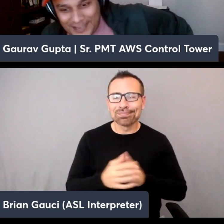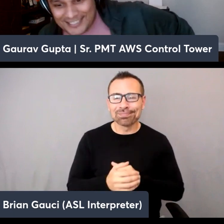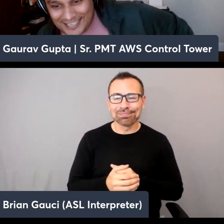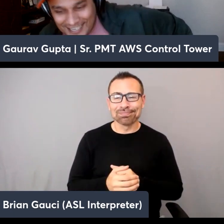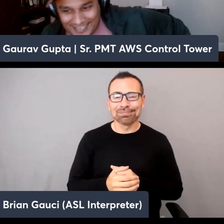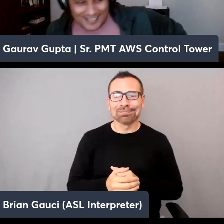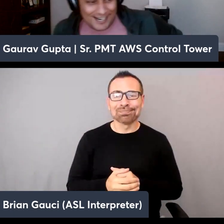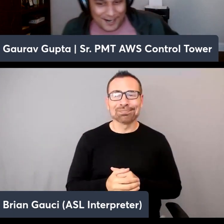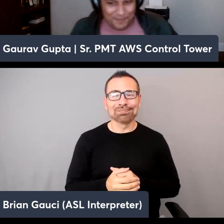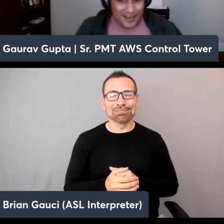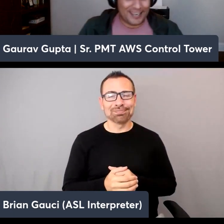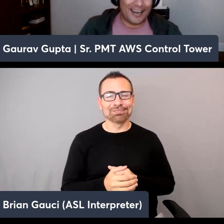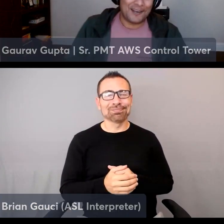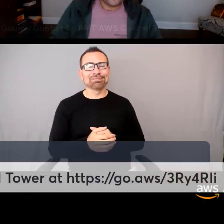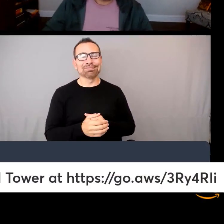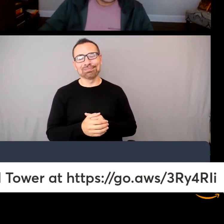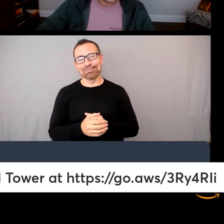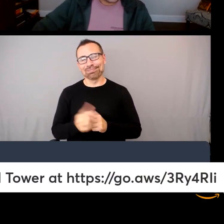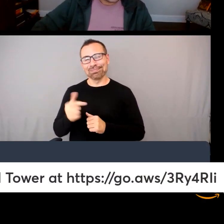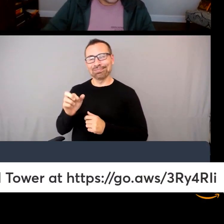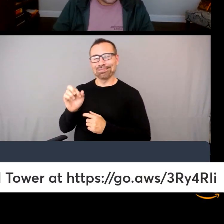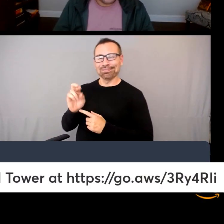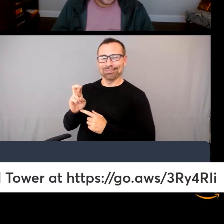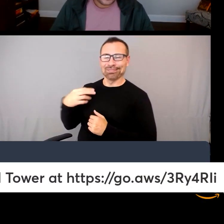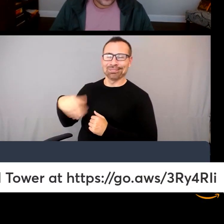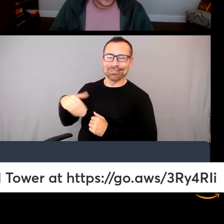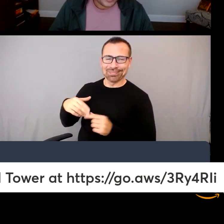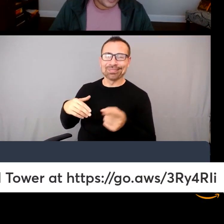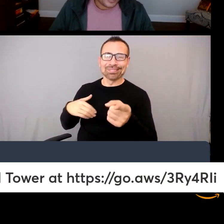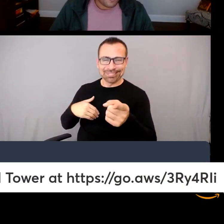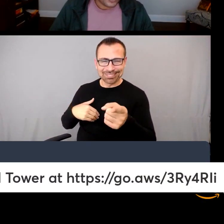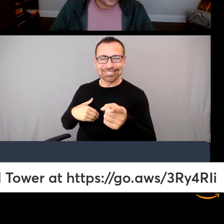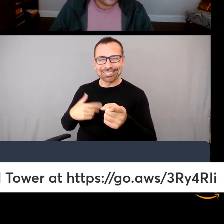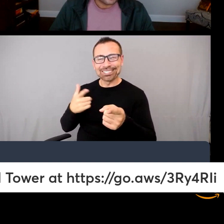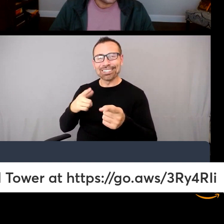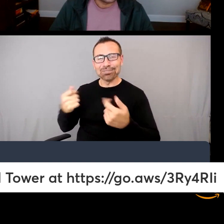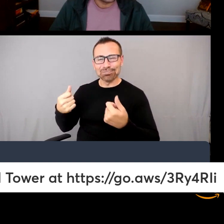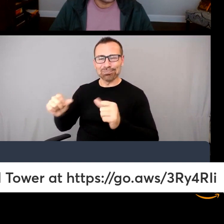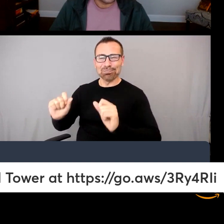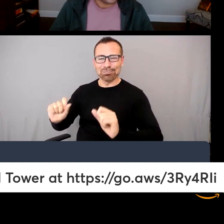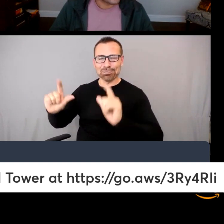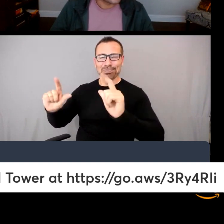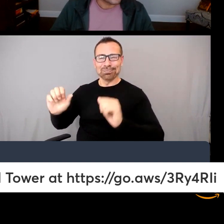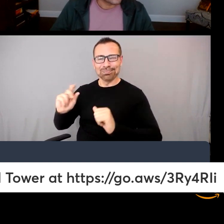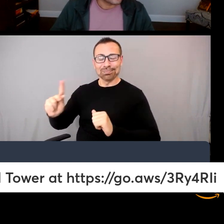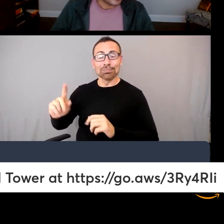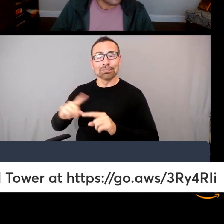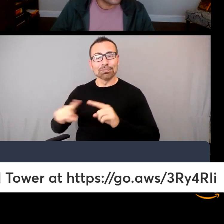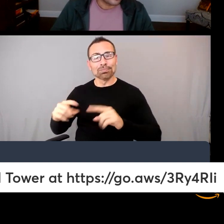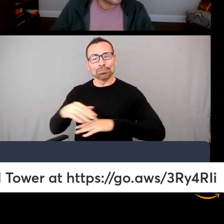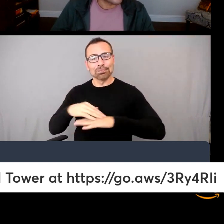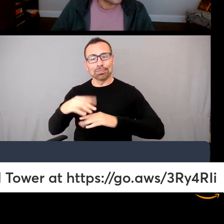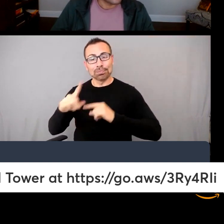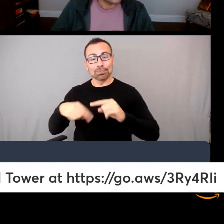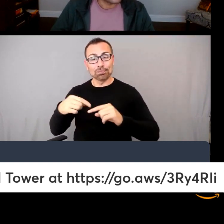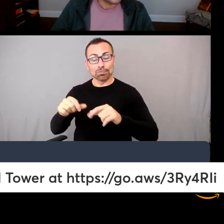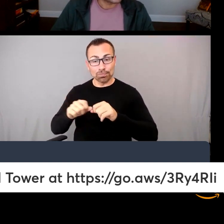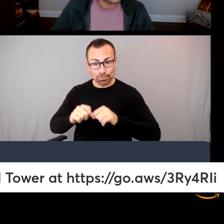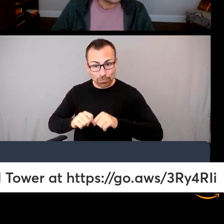So you basically, I can post a link to it as well. But you can basically, once you have launched Control Tower,